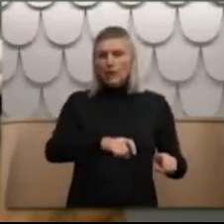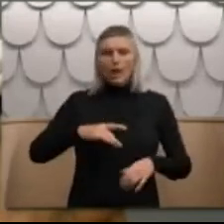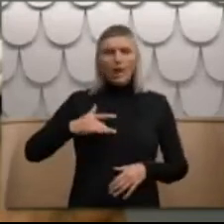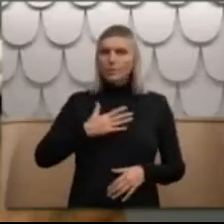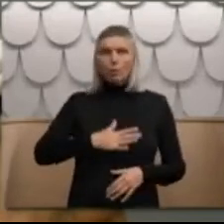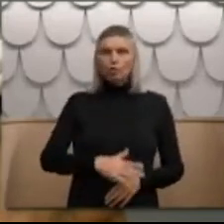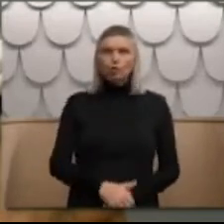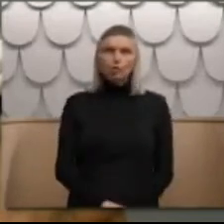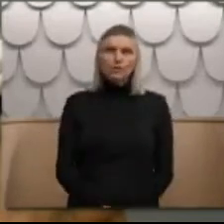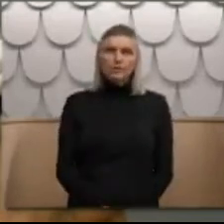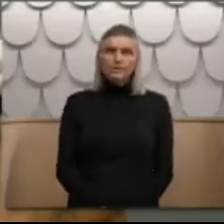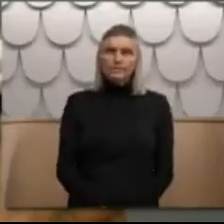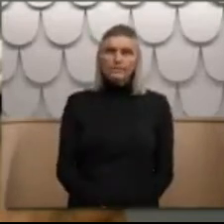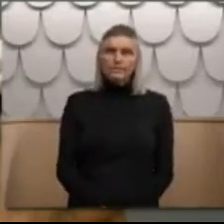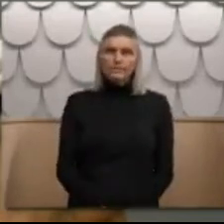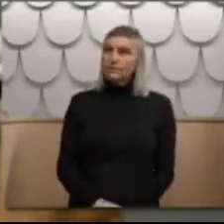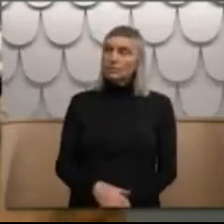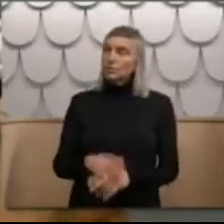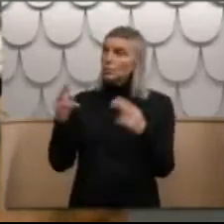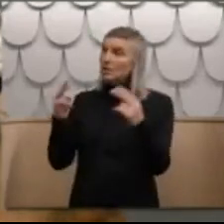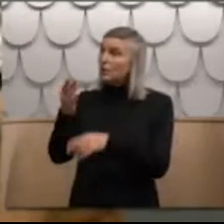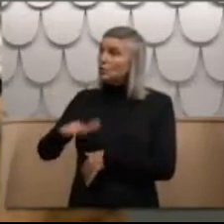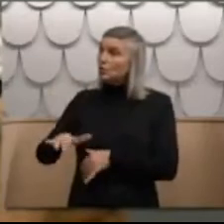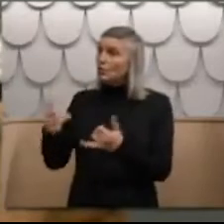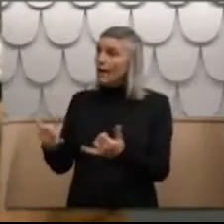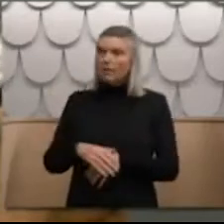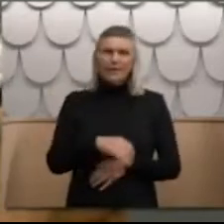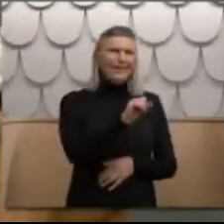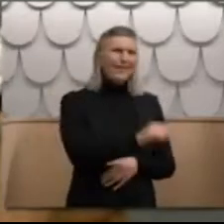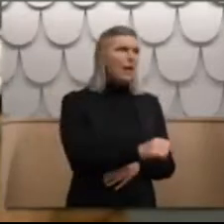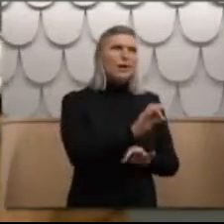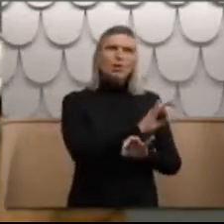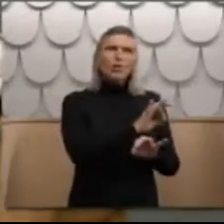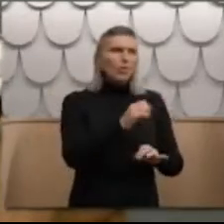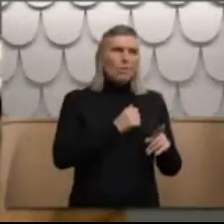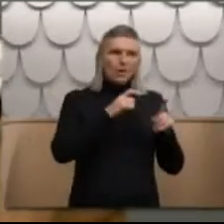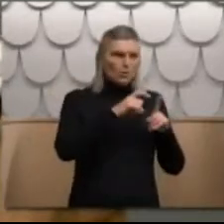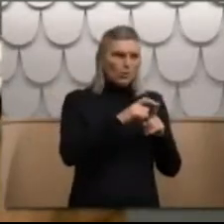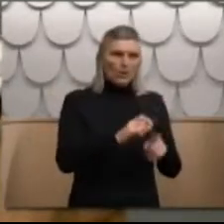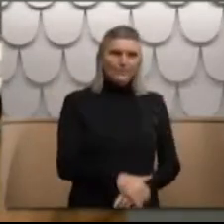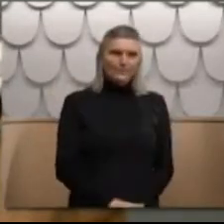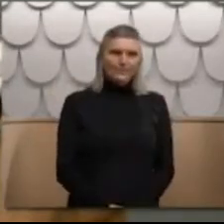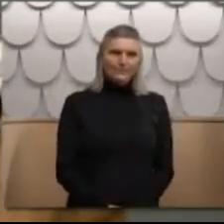Do you have any contact with them now? Yeah, except for my daughter.